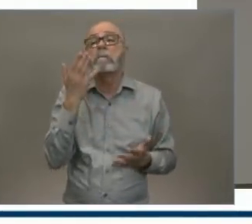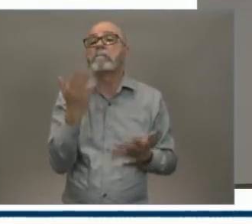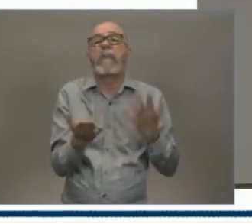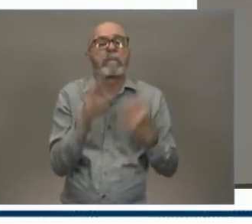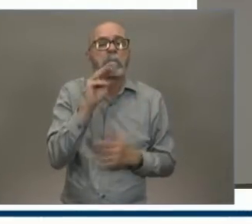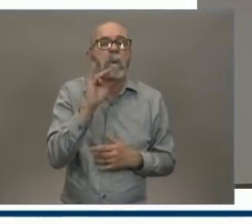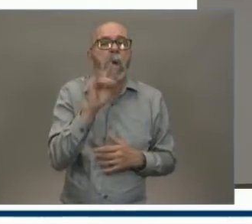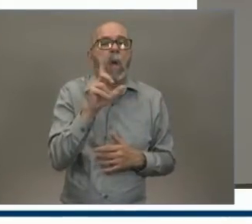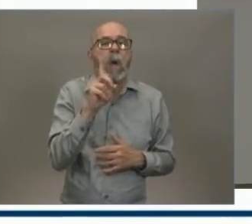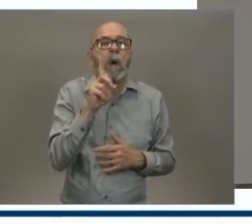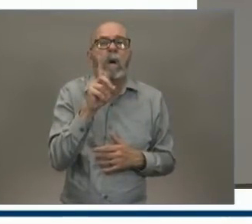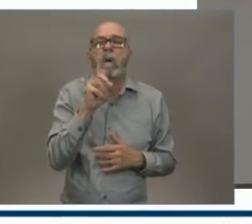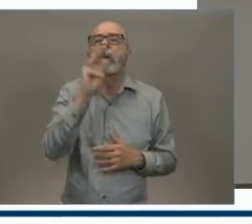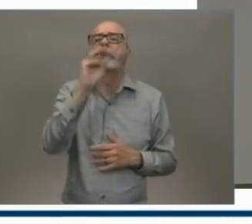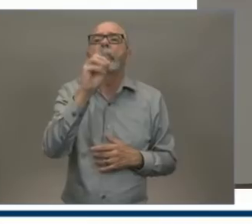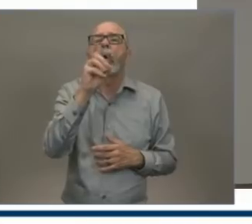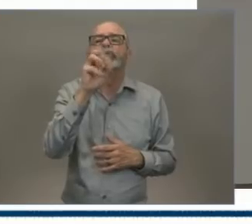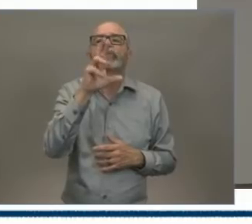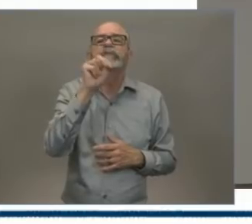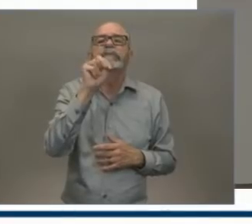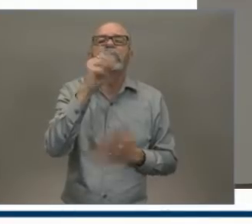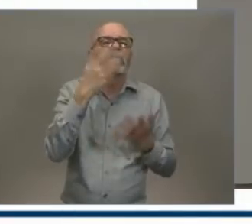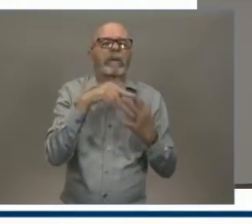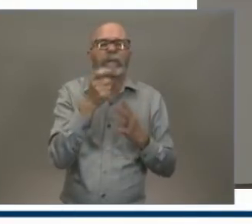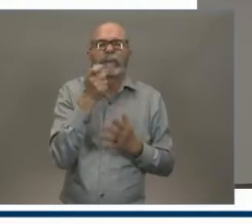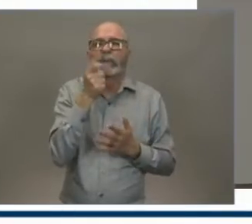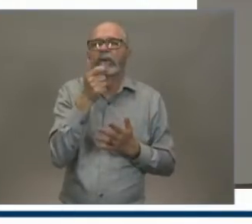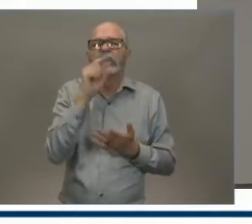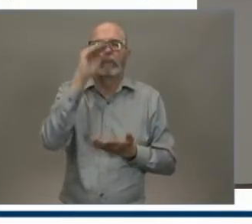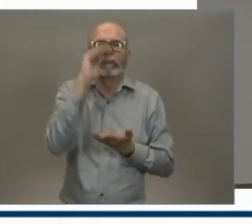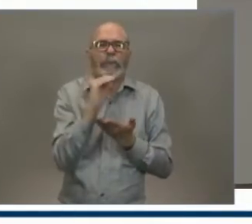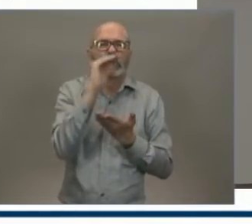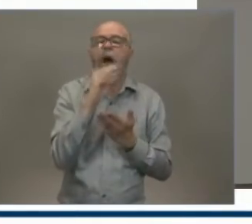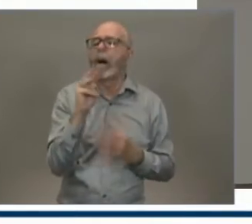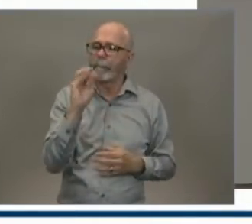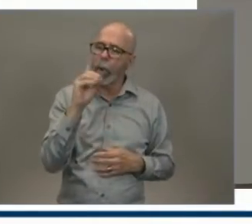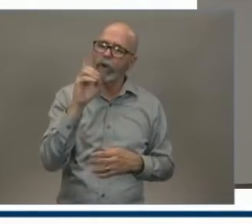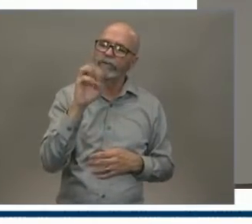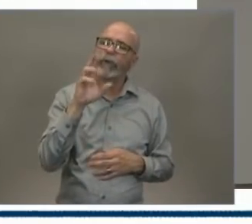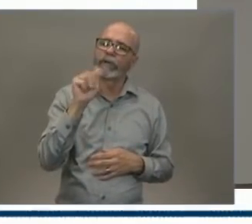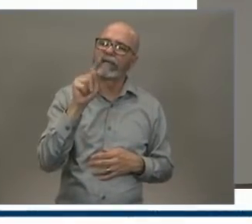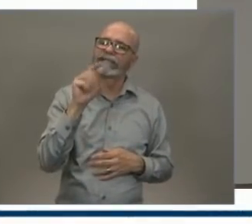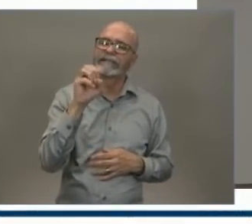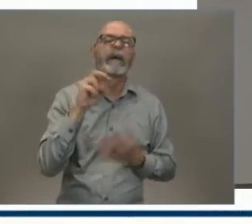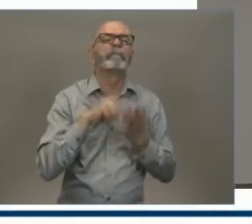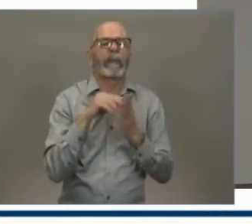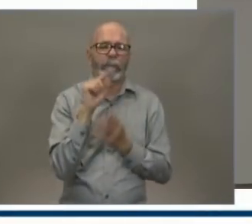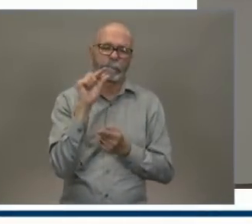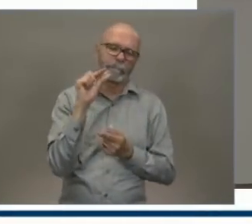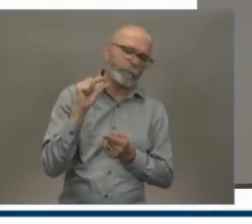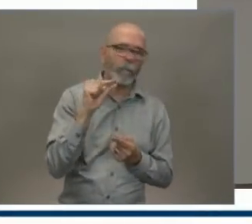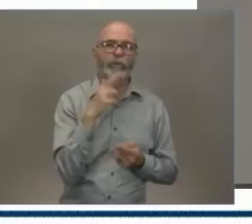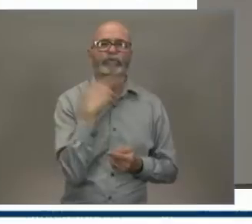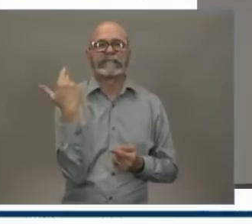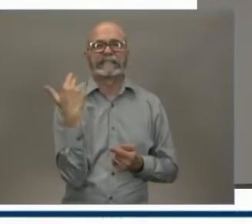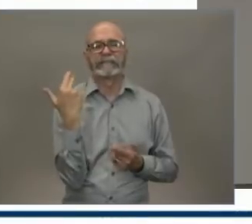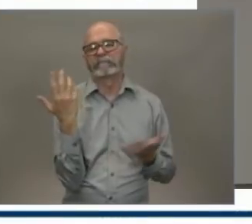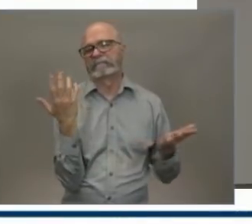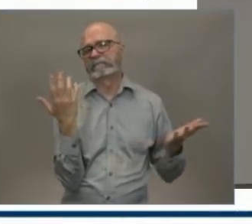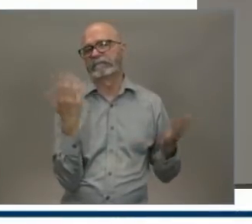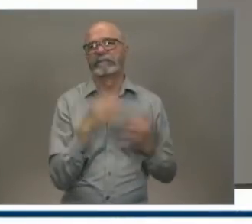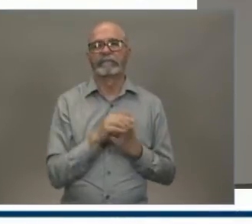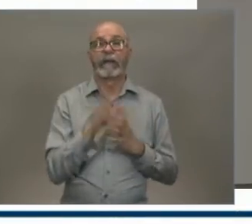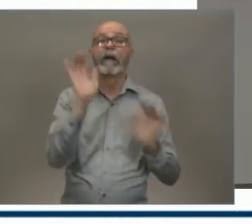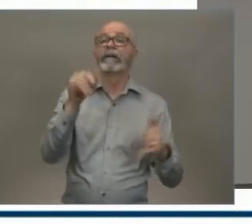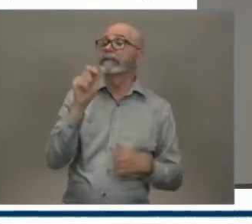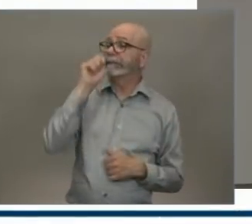classroom, which is helpful for us. The other thing we're certainly be testing all of the